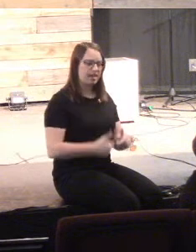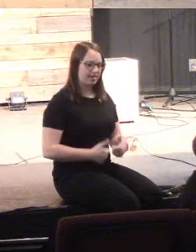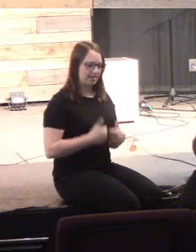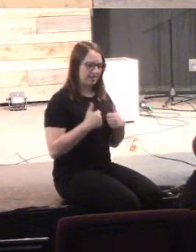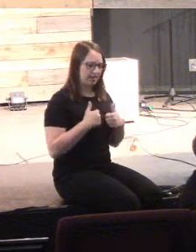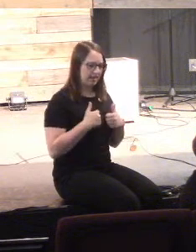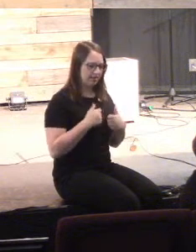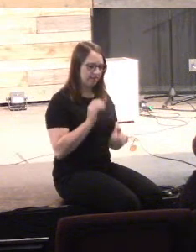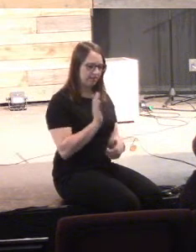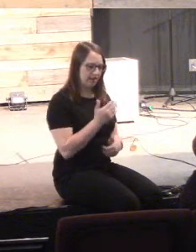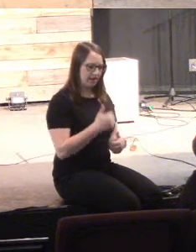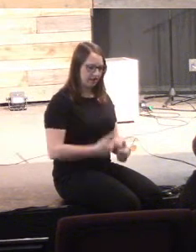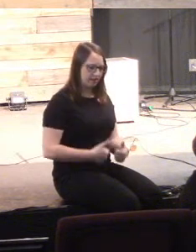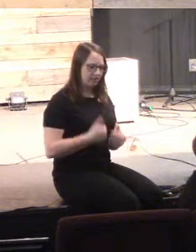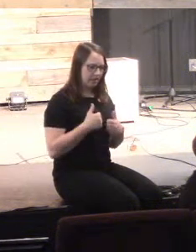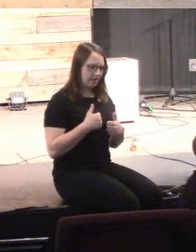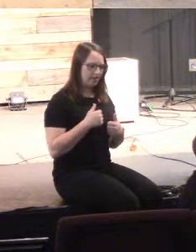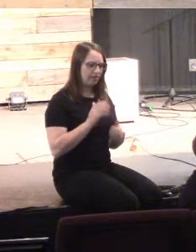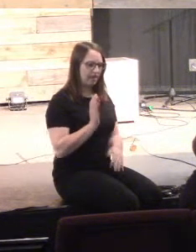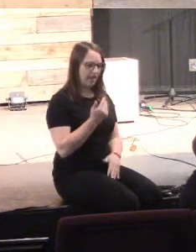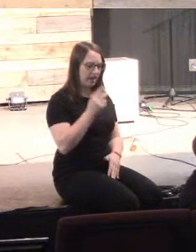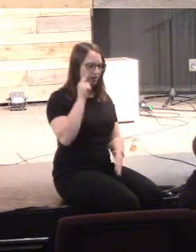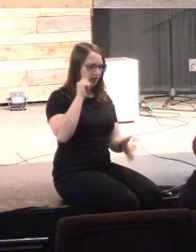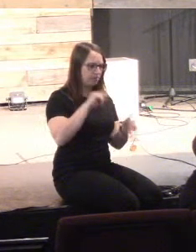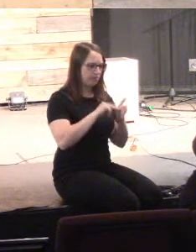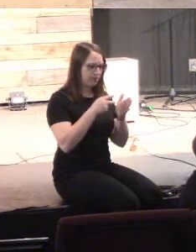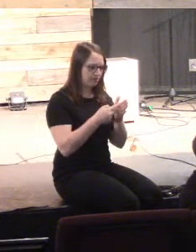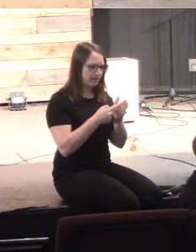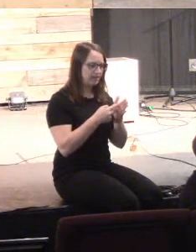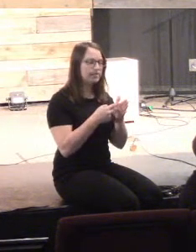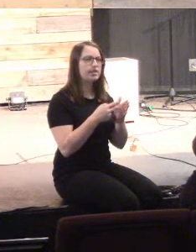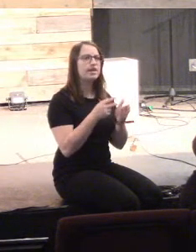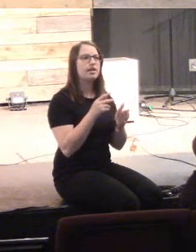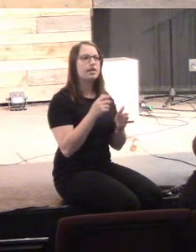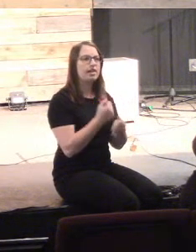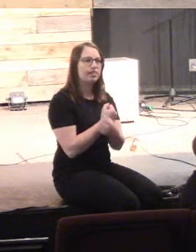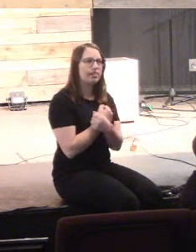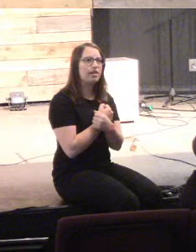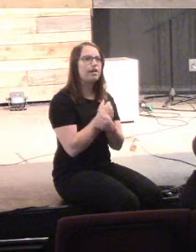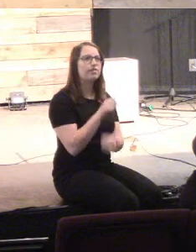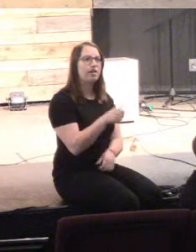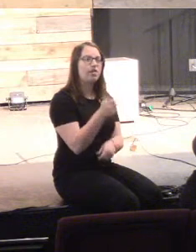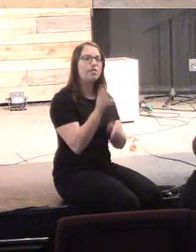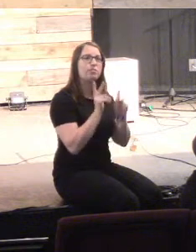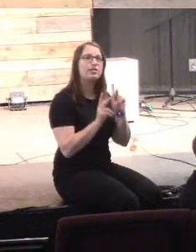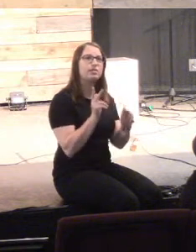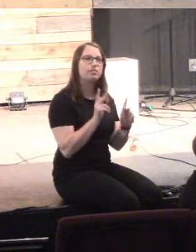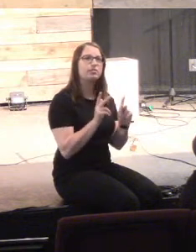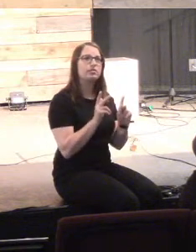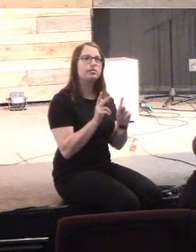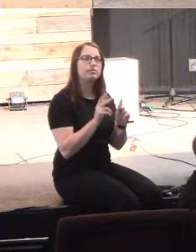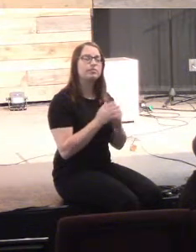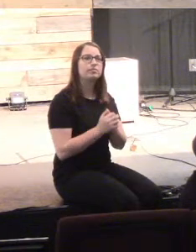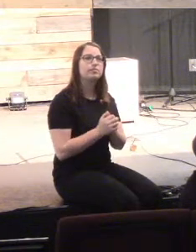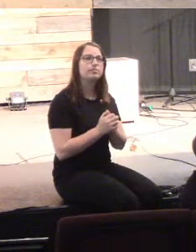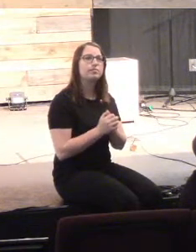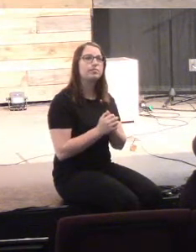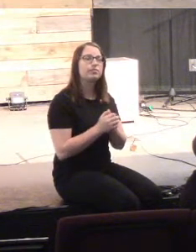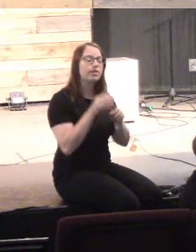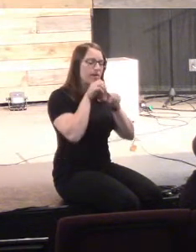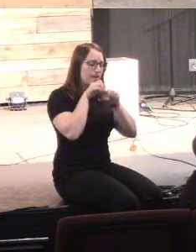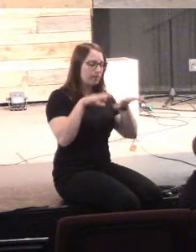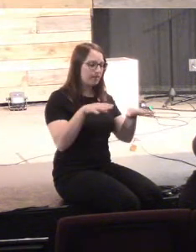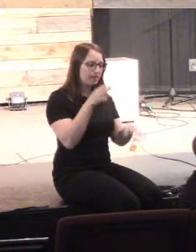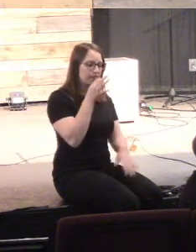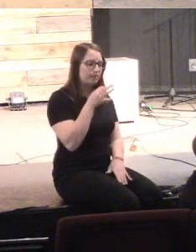that you have for us, so that we too can love others and show your love to others. Thank you for loving us. Bless this communion,